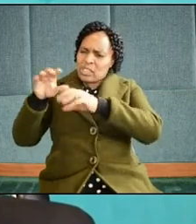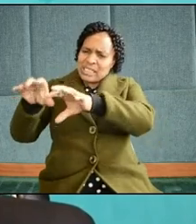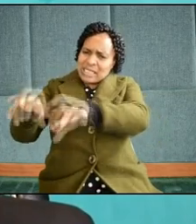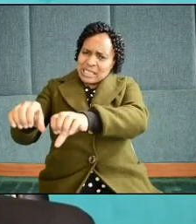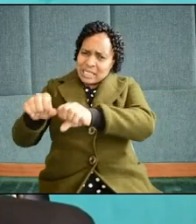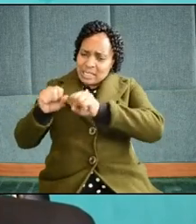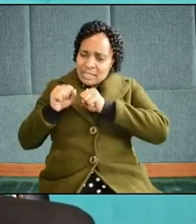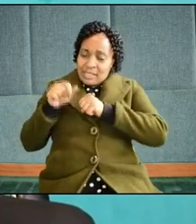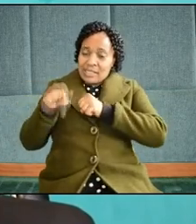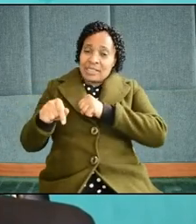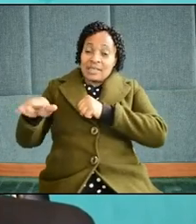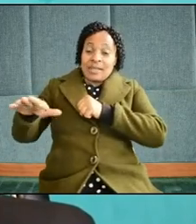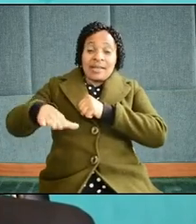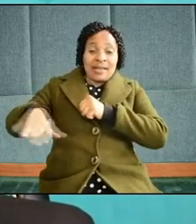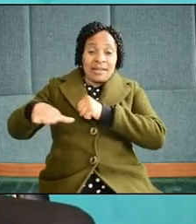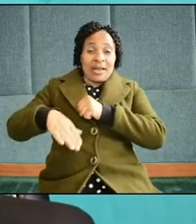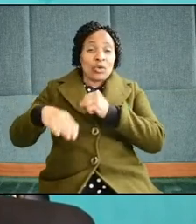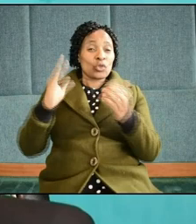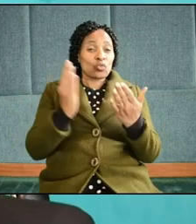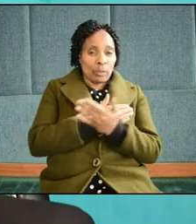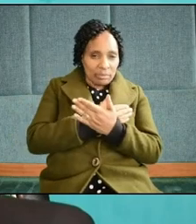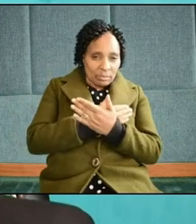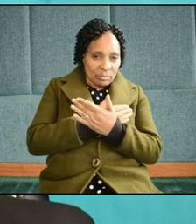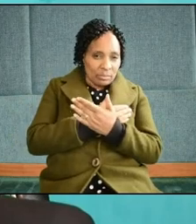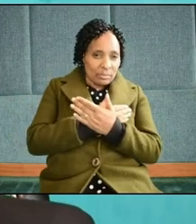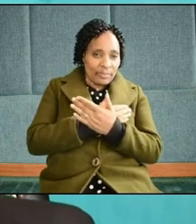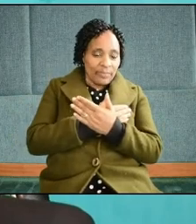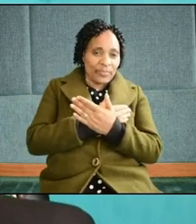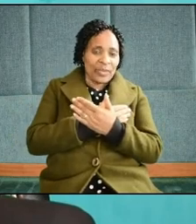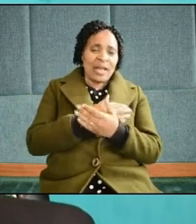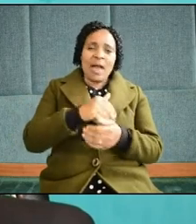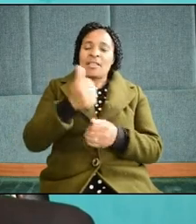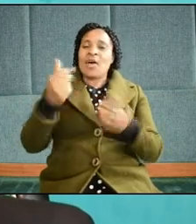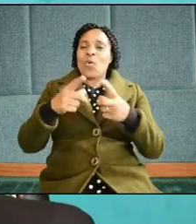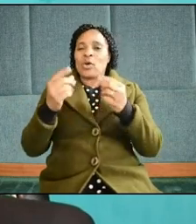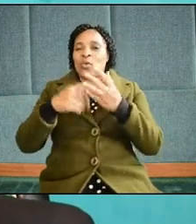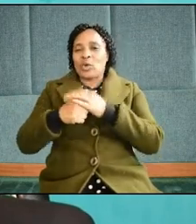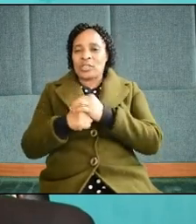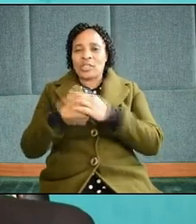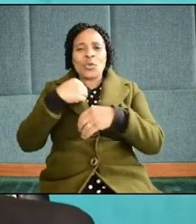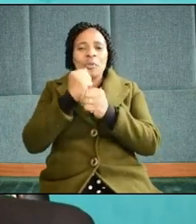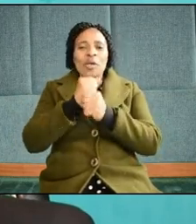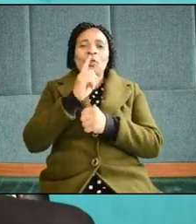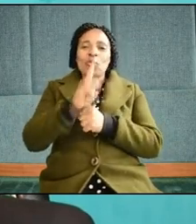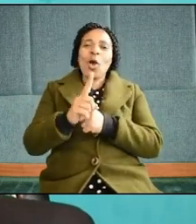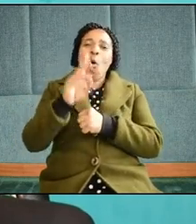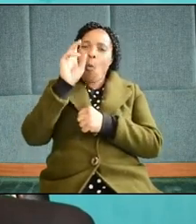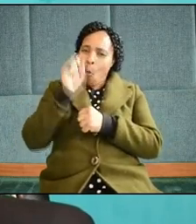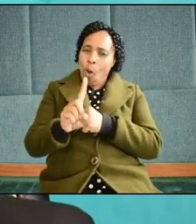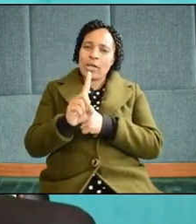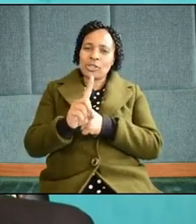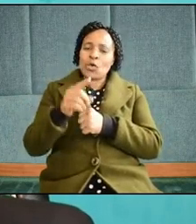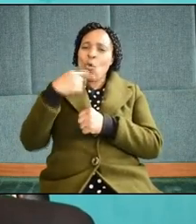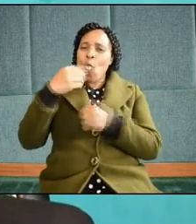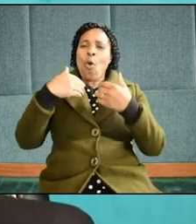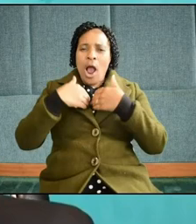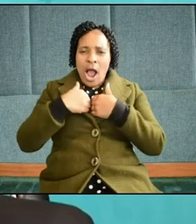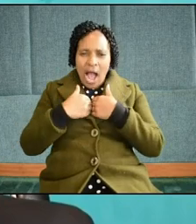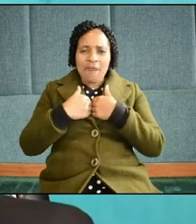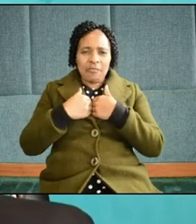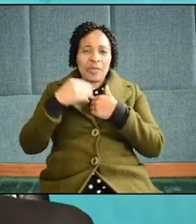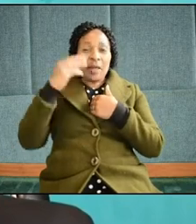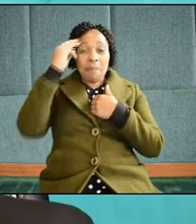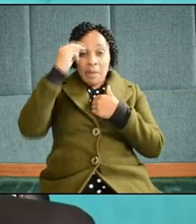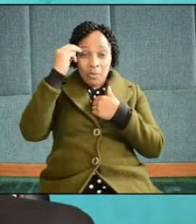sin was eliminated, that is. Or in other words, he wanted to make sure that the ones who had